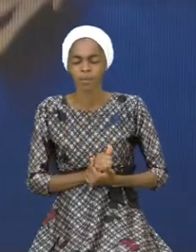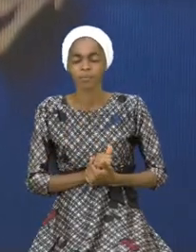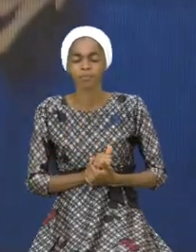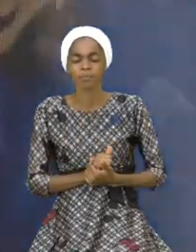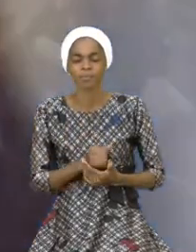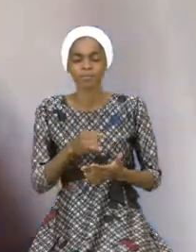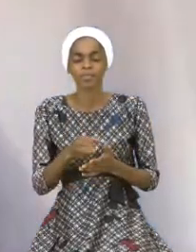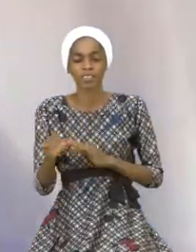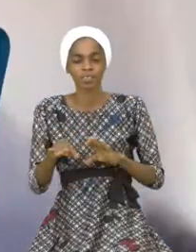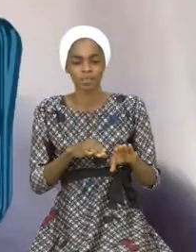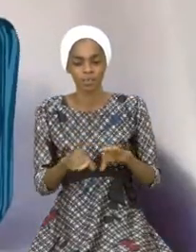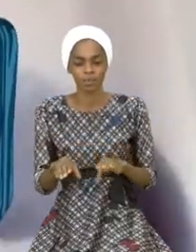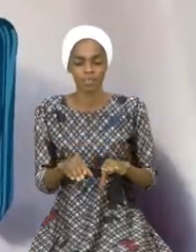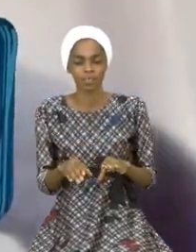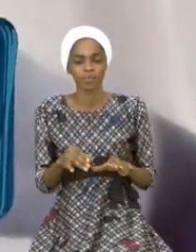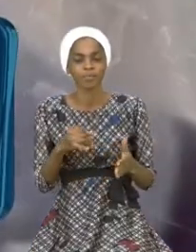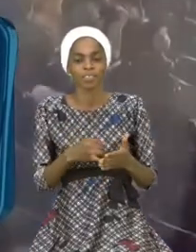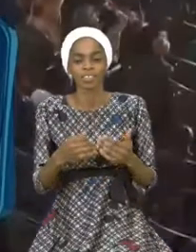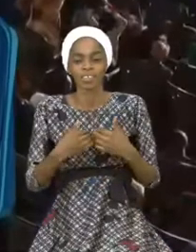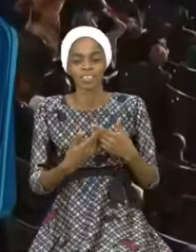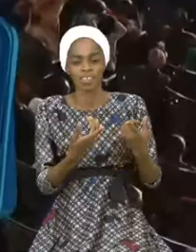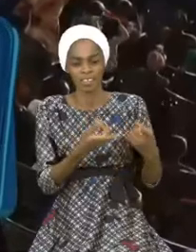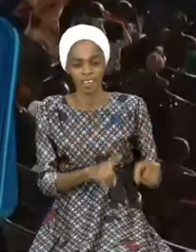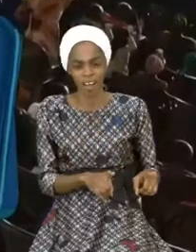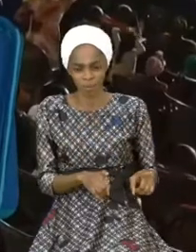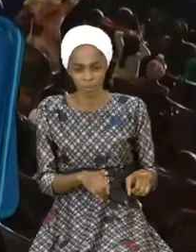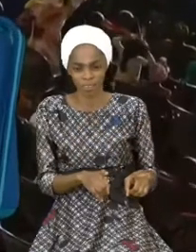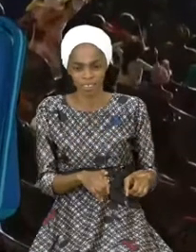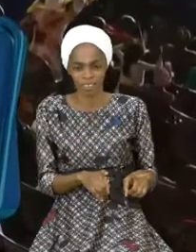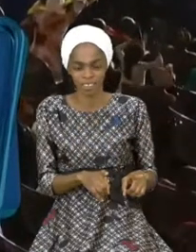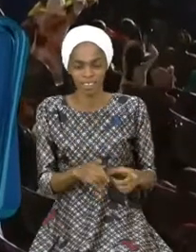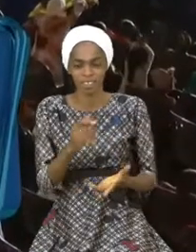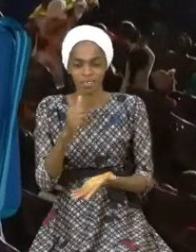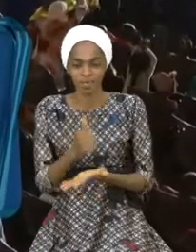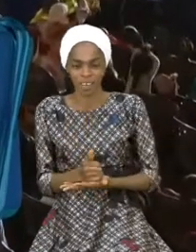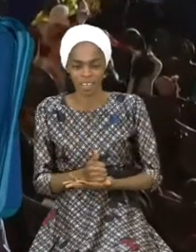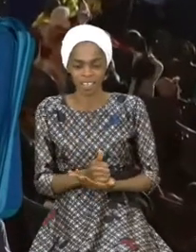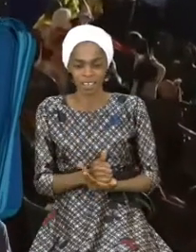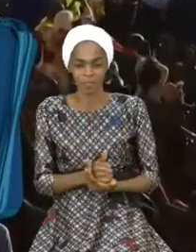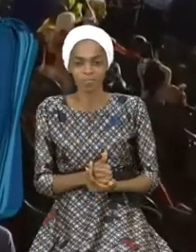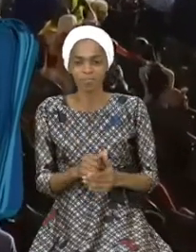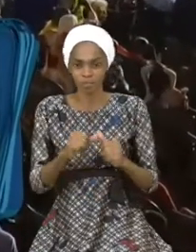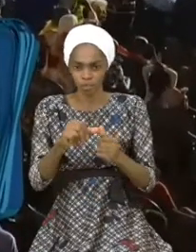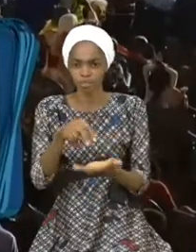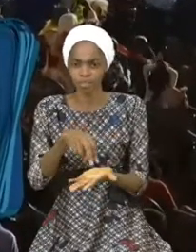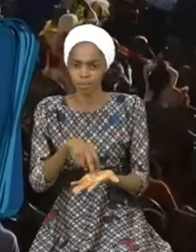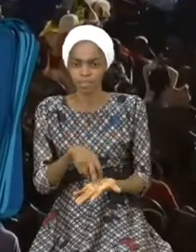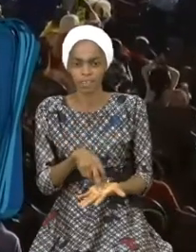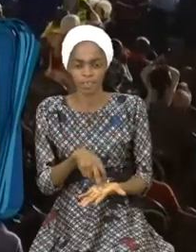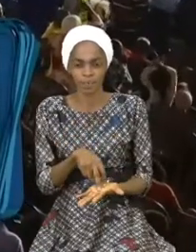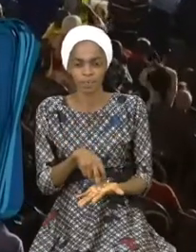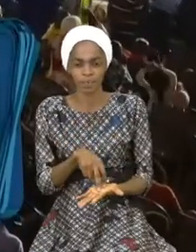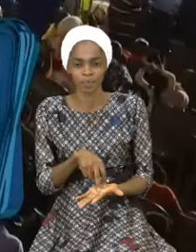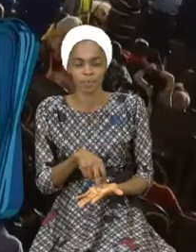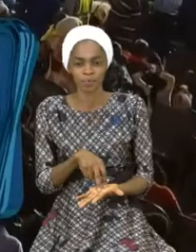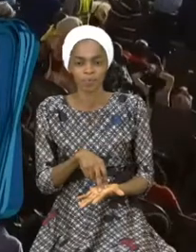It is done. I said, it is done. Keep on standing,